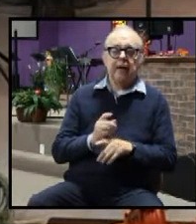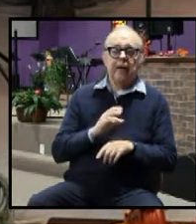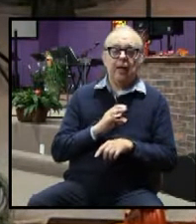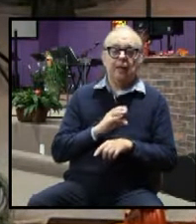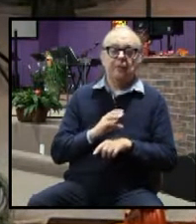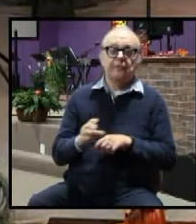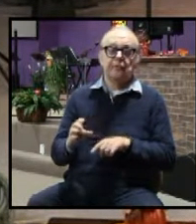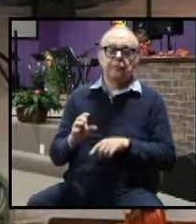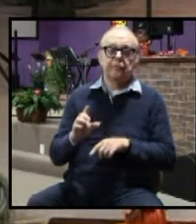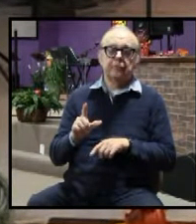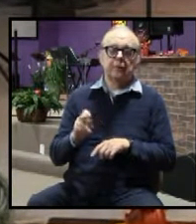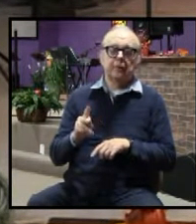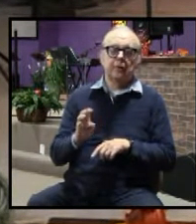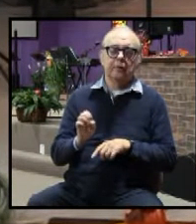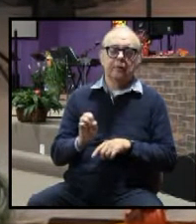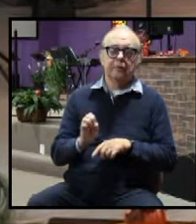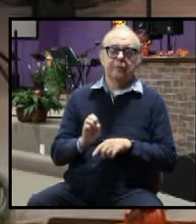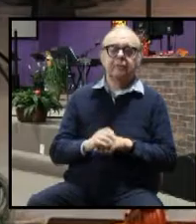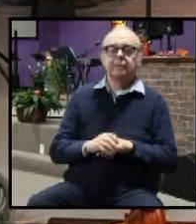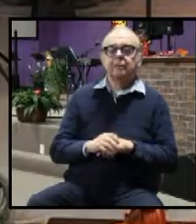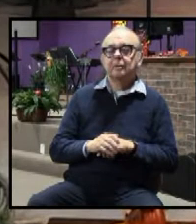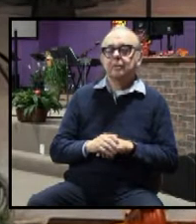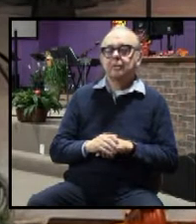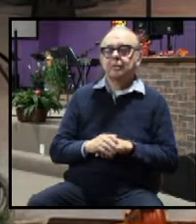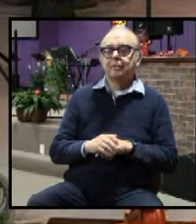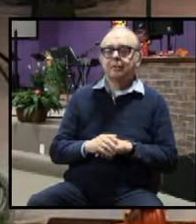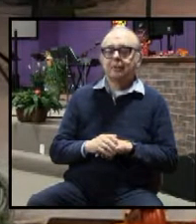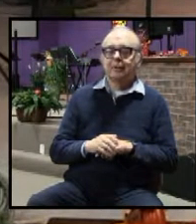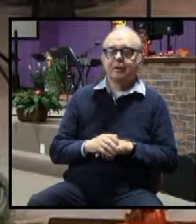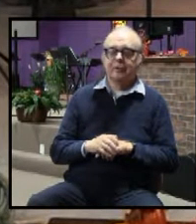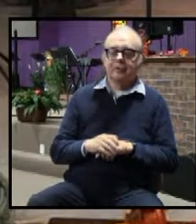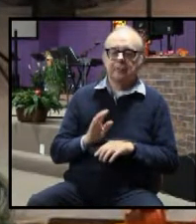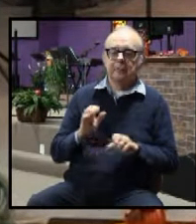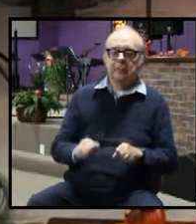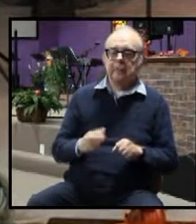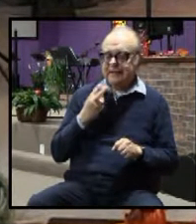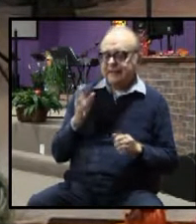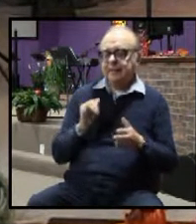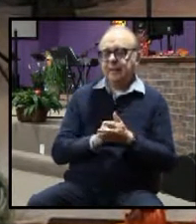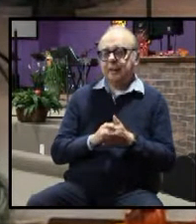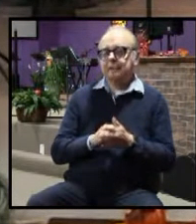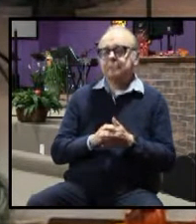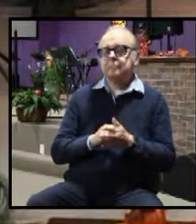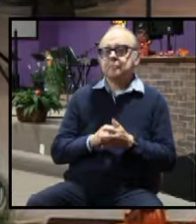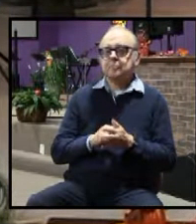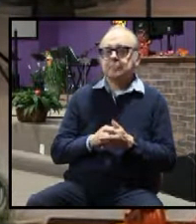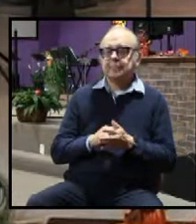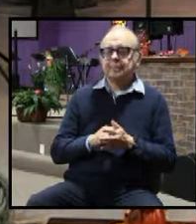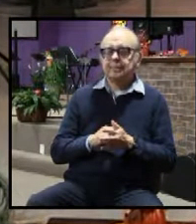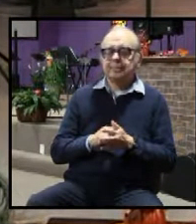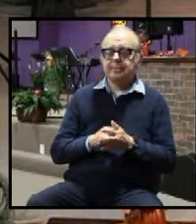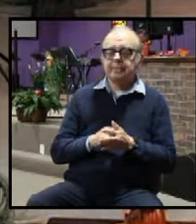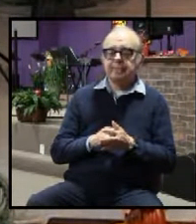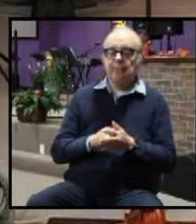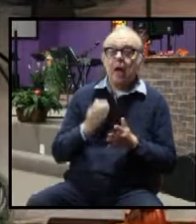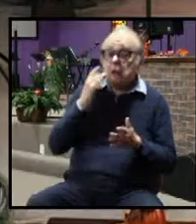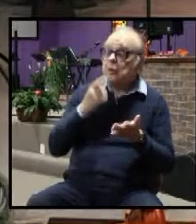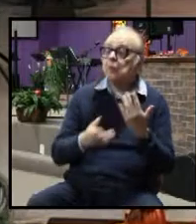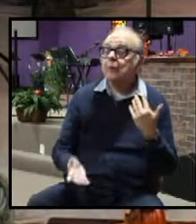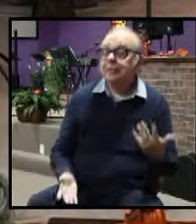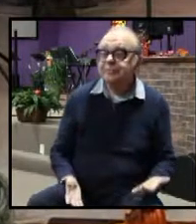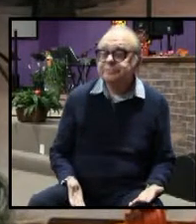Luke. Just trust the force. And you'll be able to see that. But